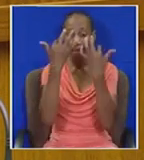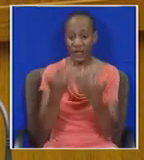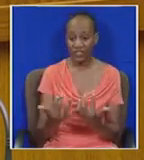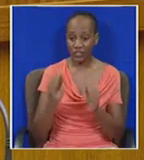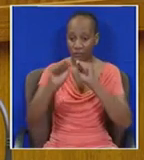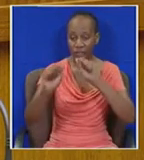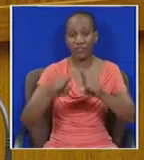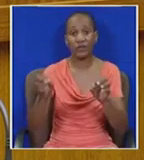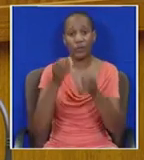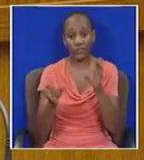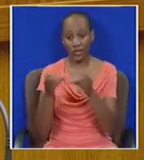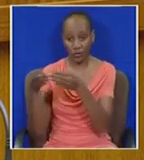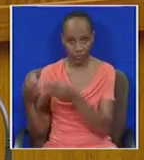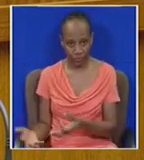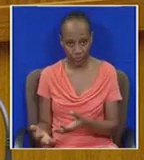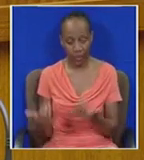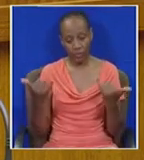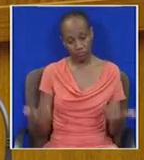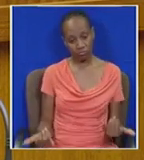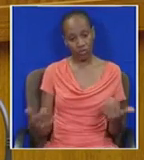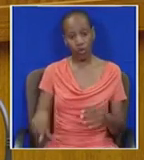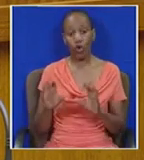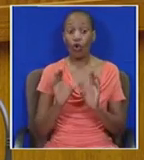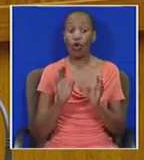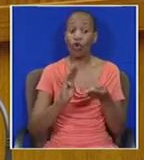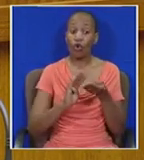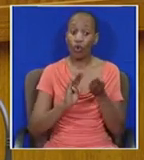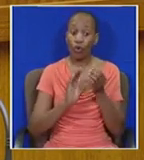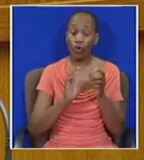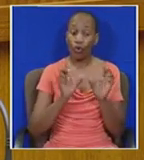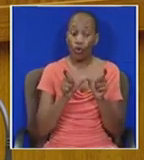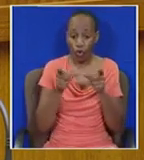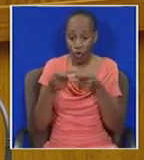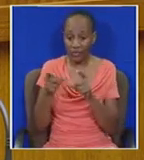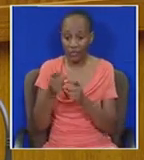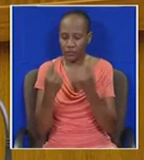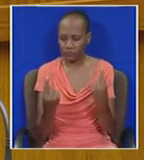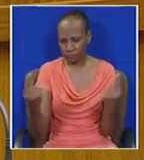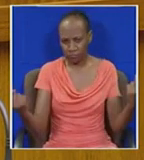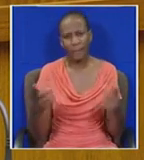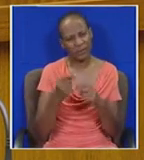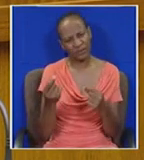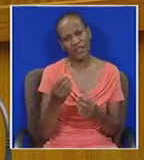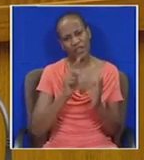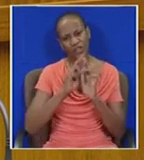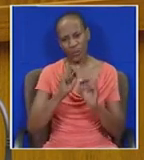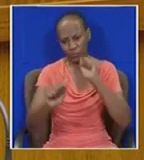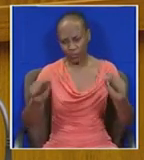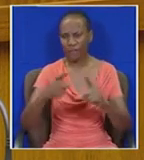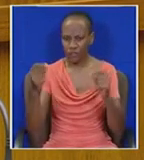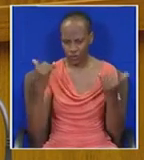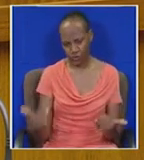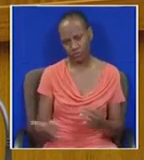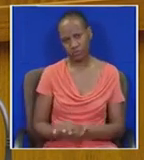as examples. We call upon these committees to apply their minds as a matter of urgency. We are encouraged by the